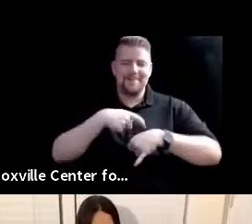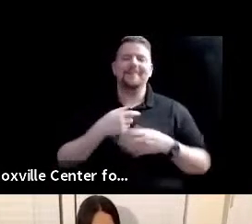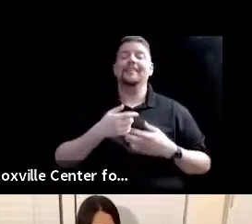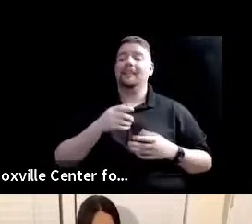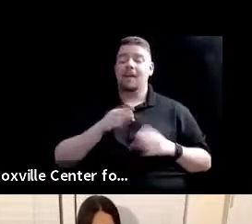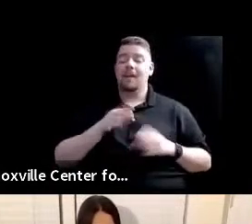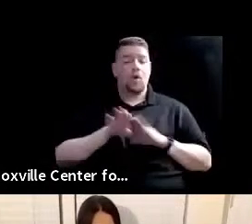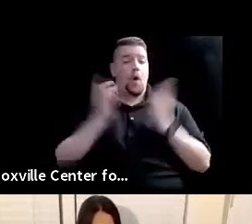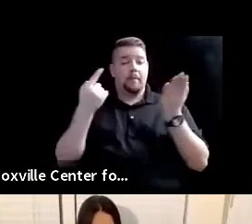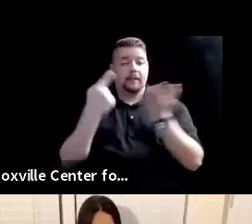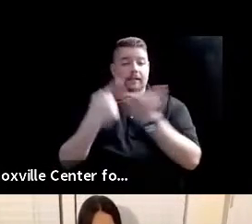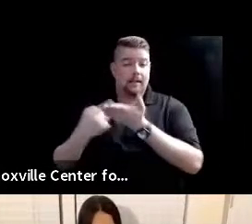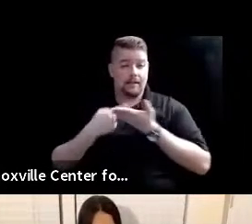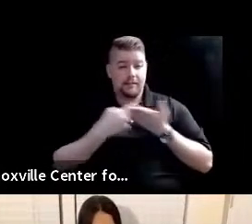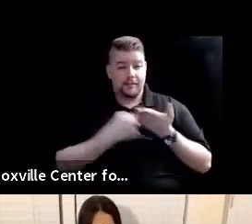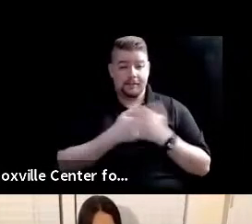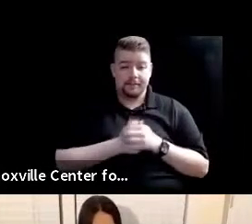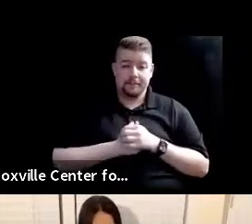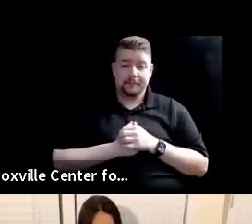discussion.